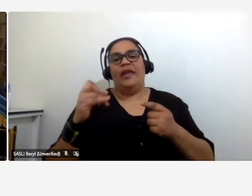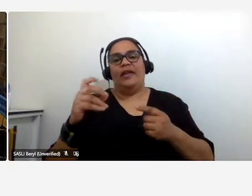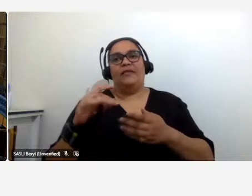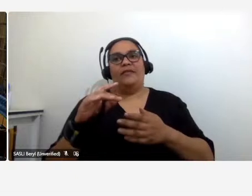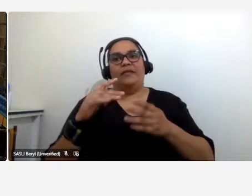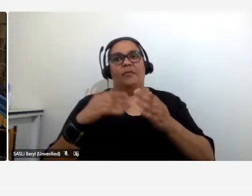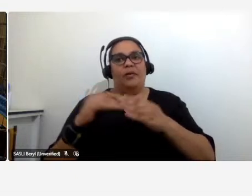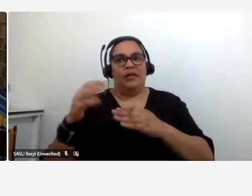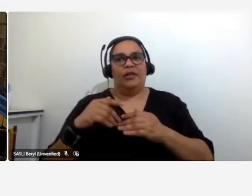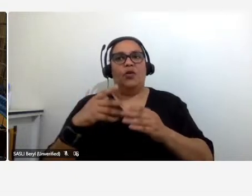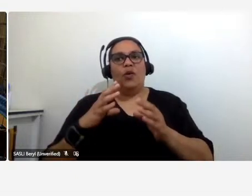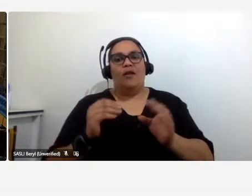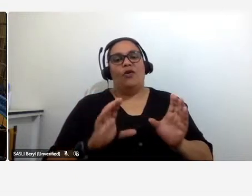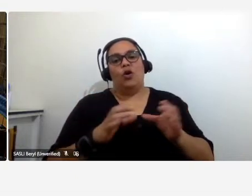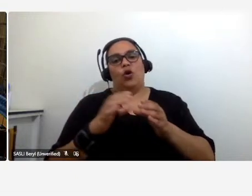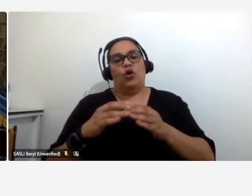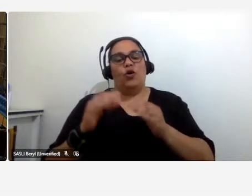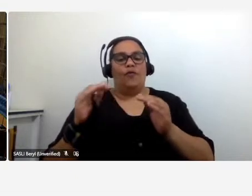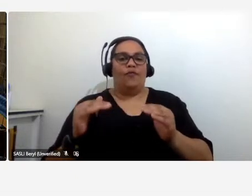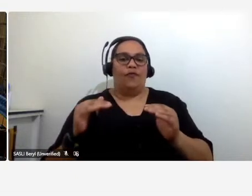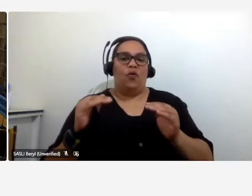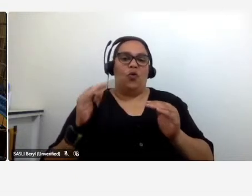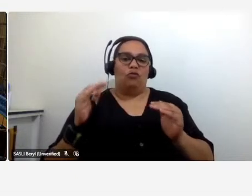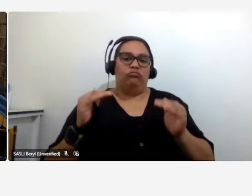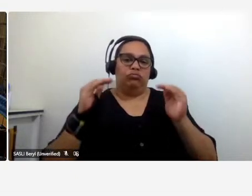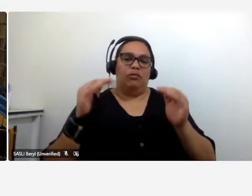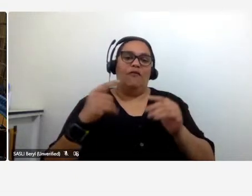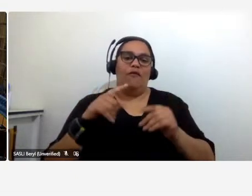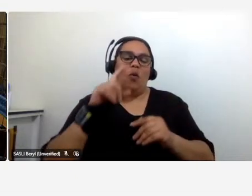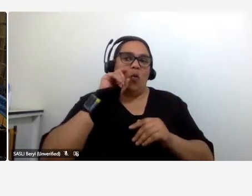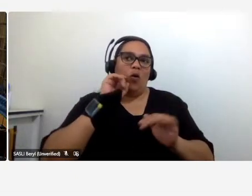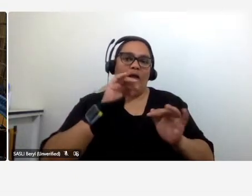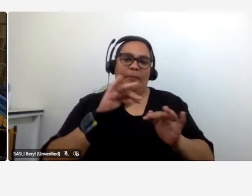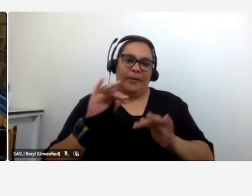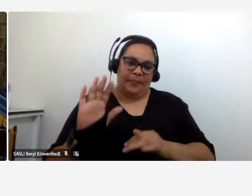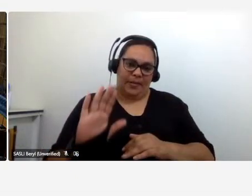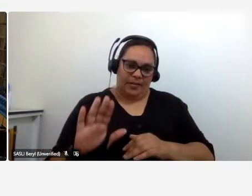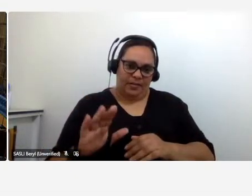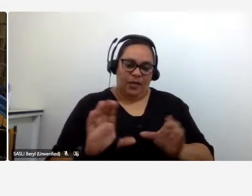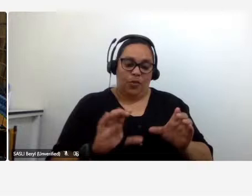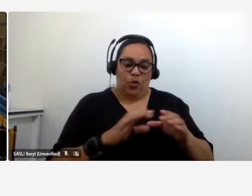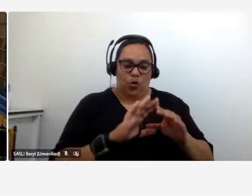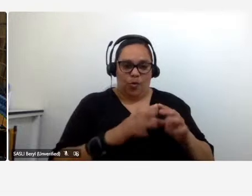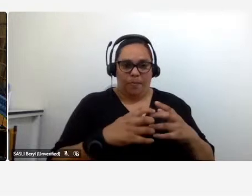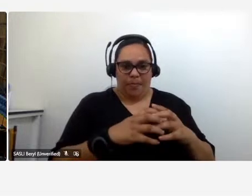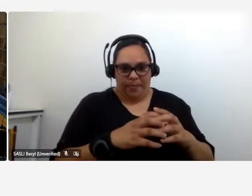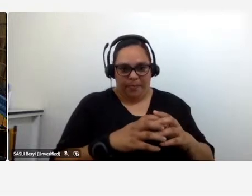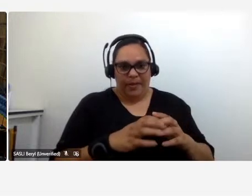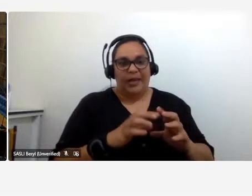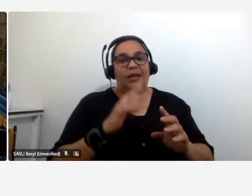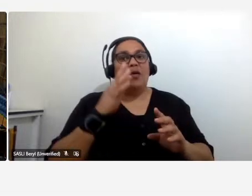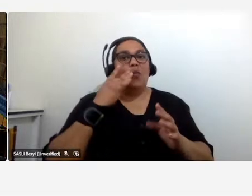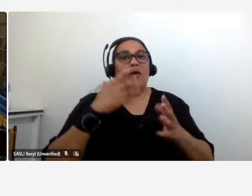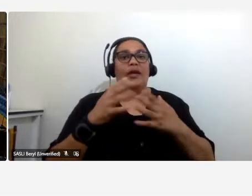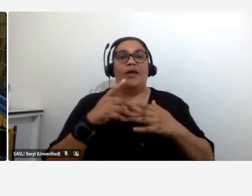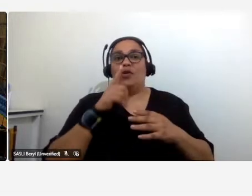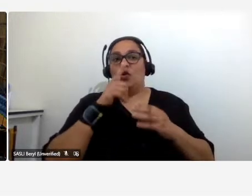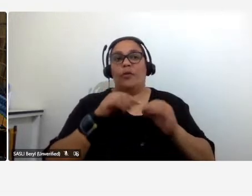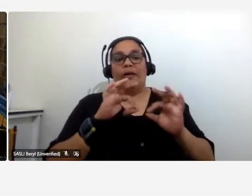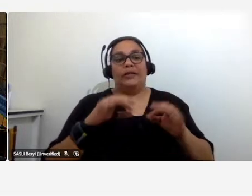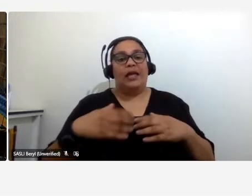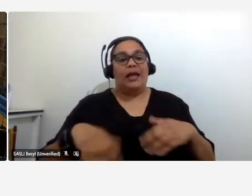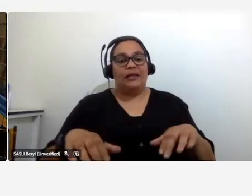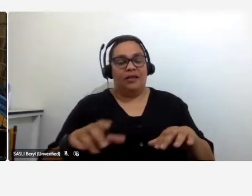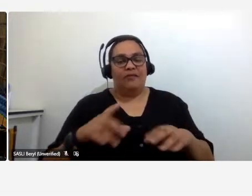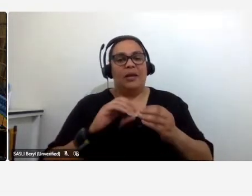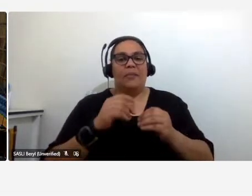we run a group for teenagers, for the elderly, right? And whenever I speak about this activity,